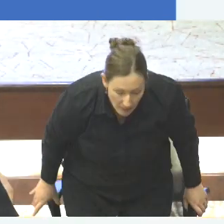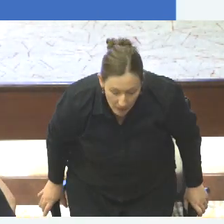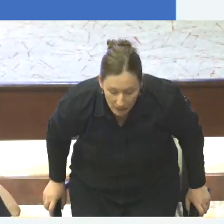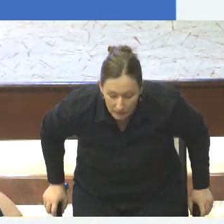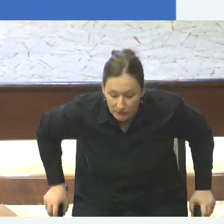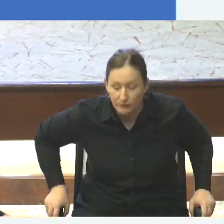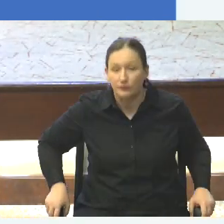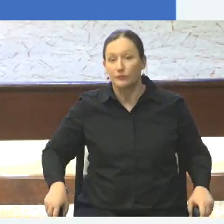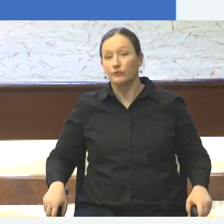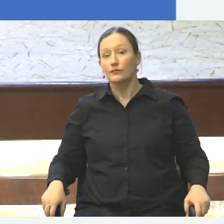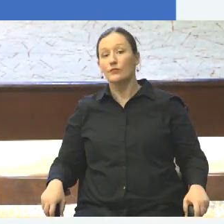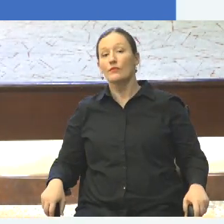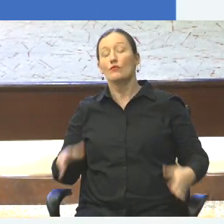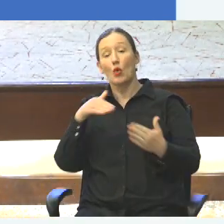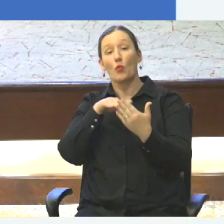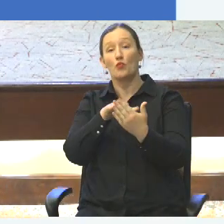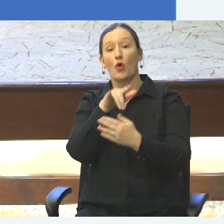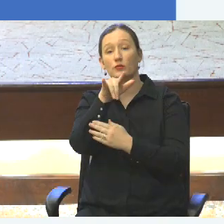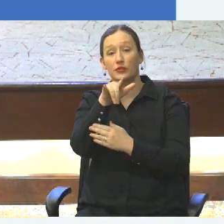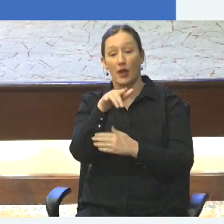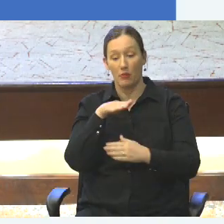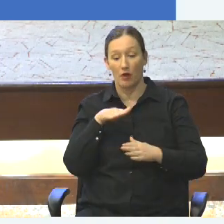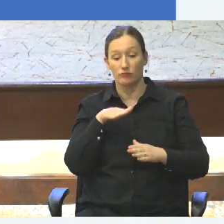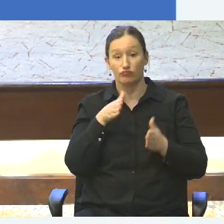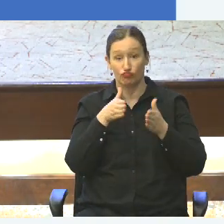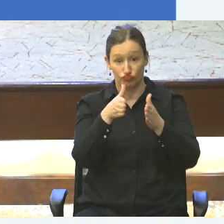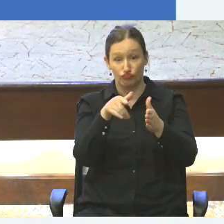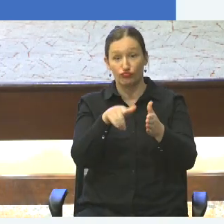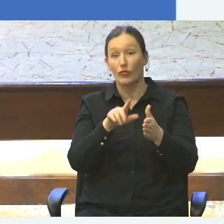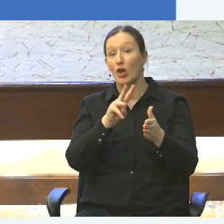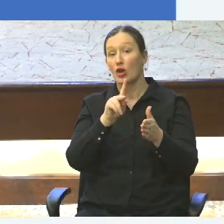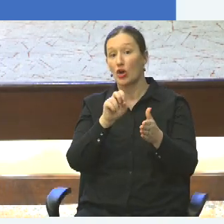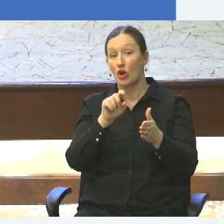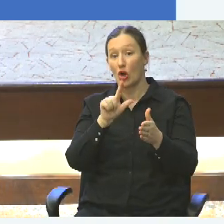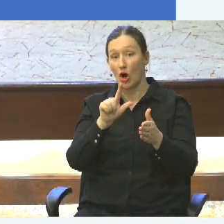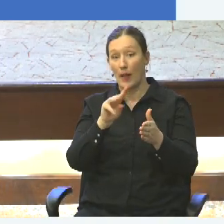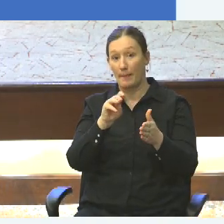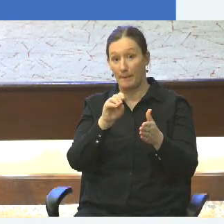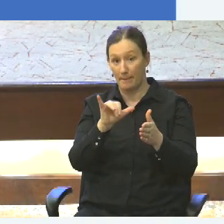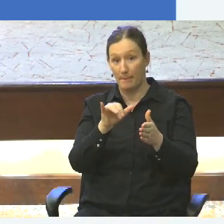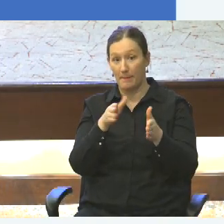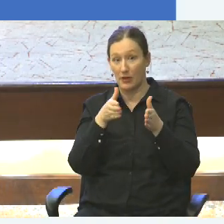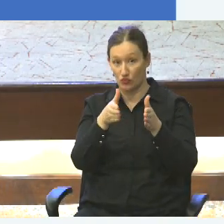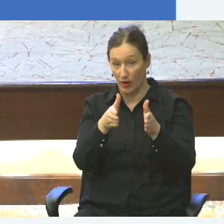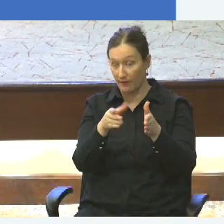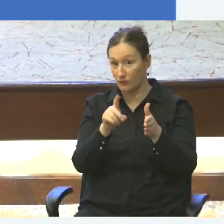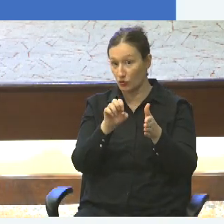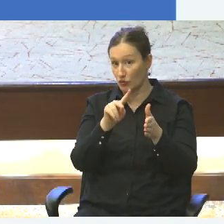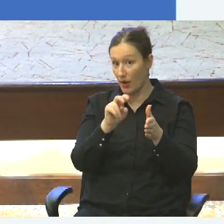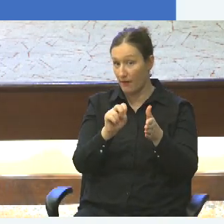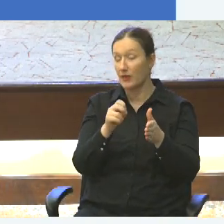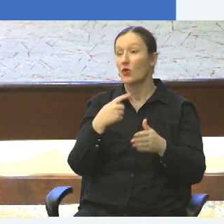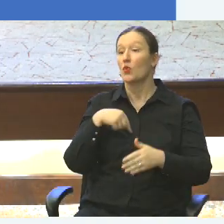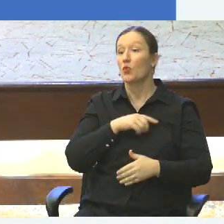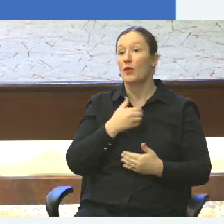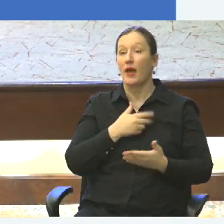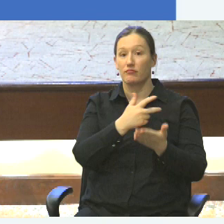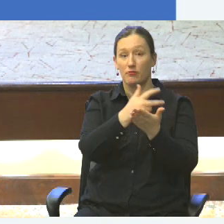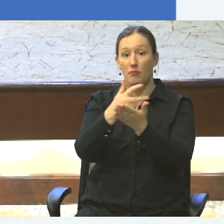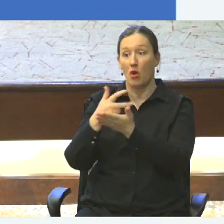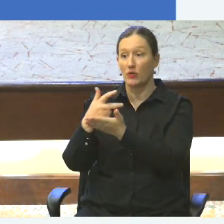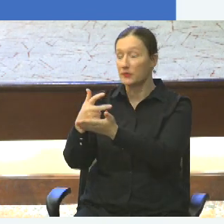mostly fair condition, a few in poor condition. And then we have 2 public passenger parking lots with a little over 500 parking spaces that is